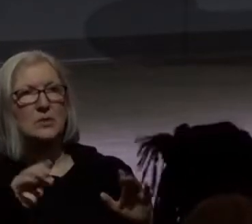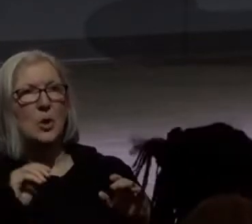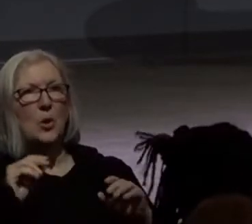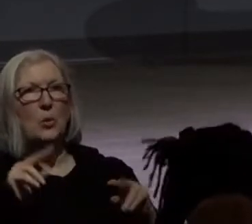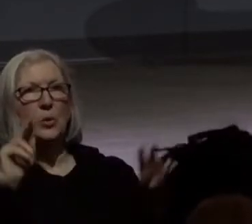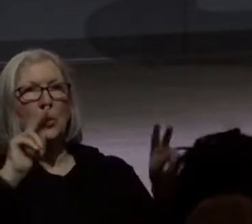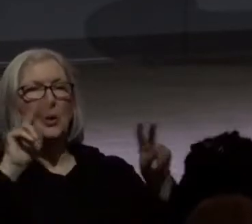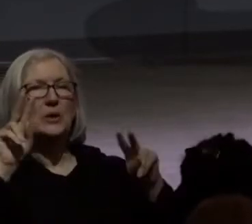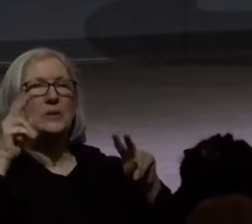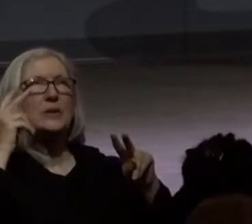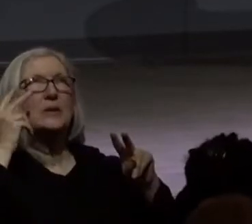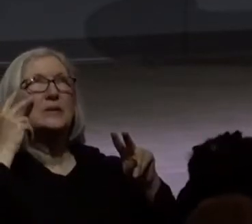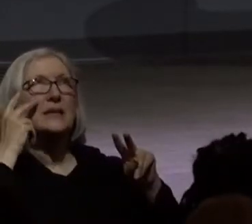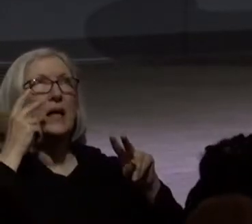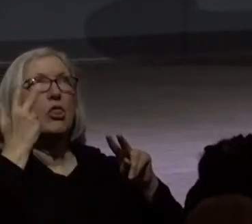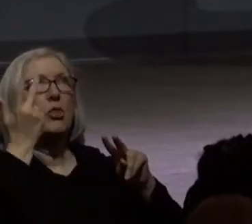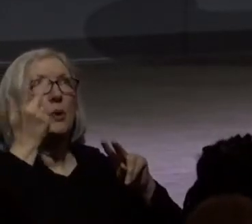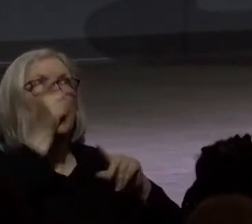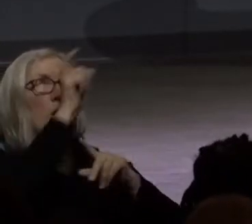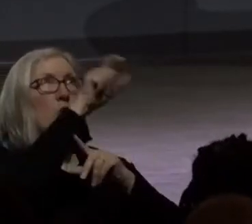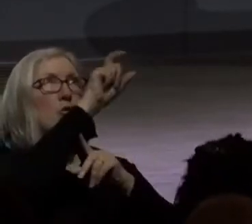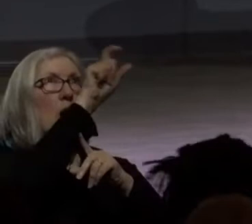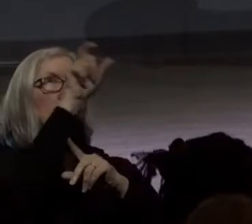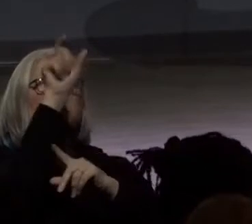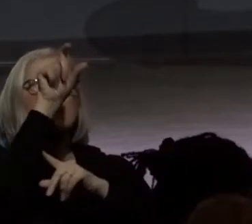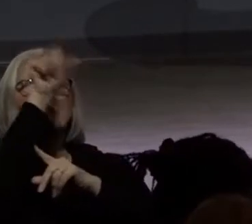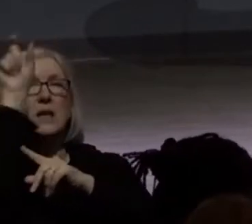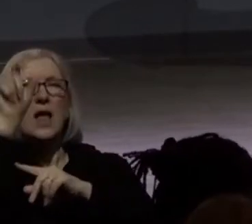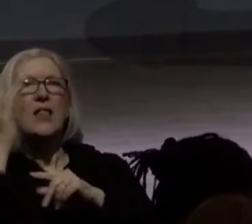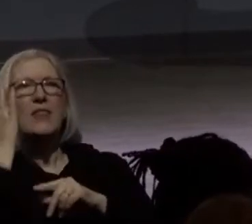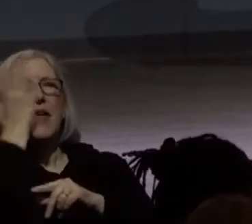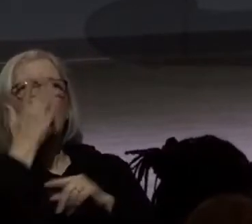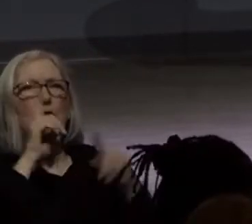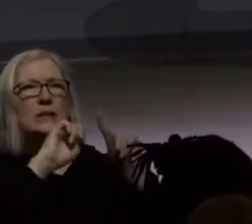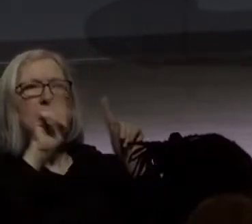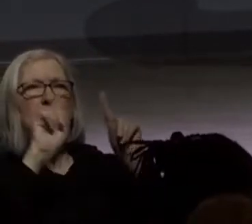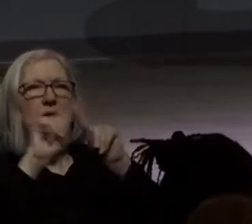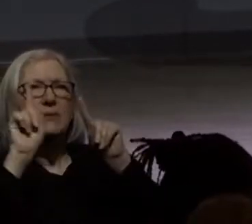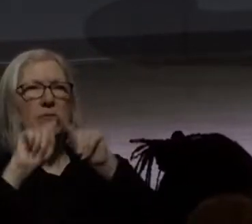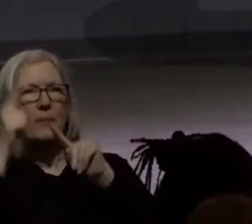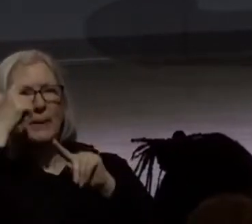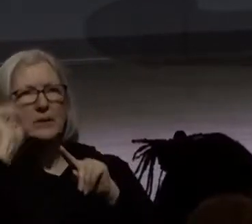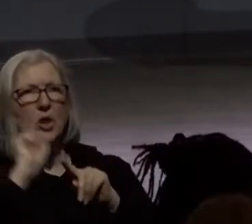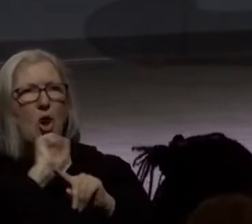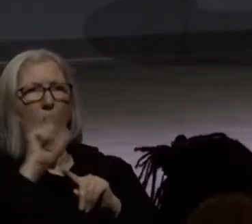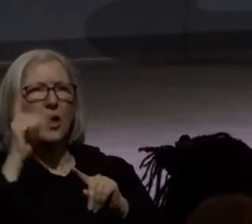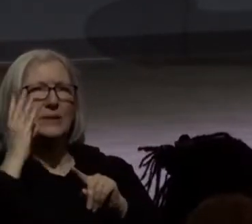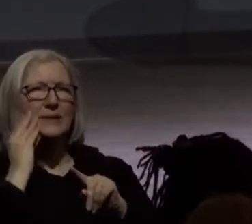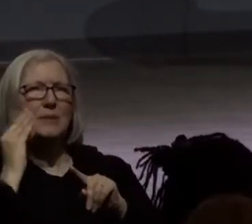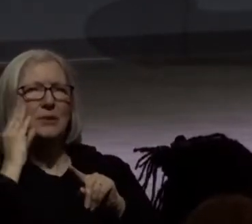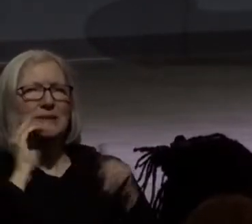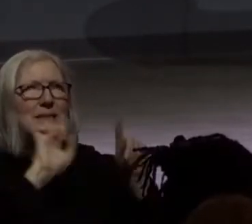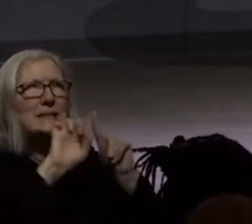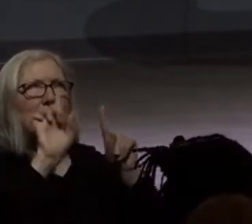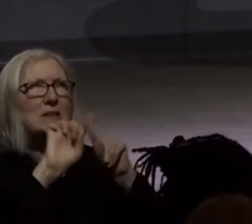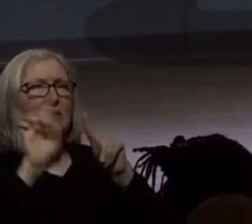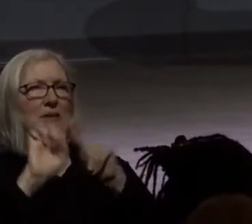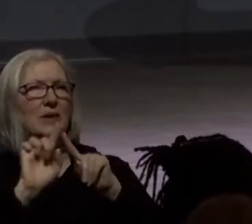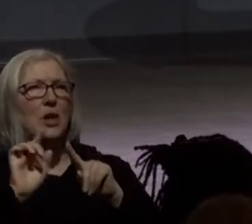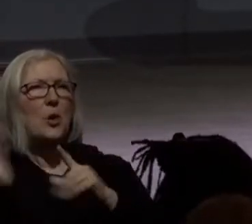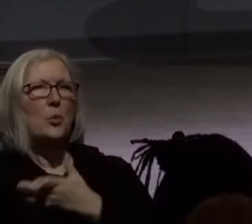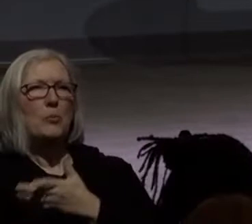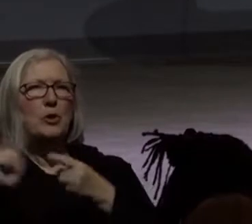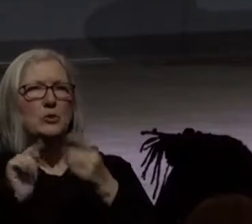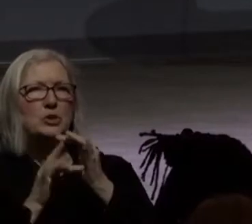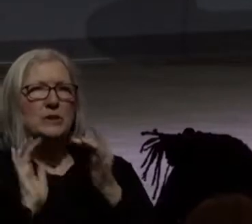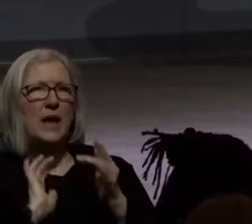of the crosses looks different because we all come to Christ different. We bring to Jesus our own struggles in our own form,